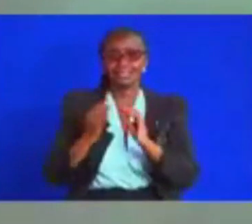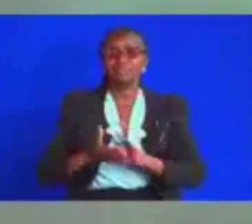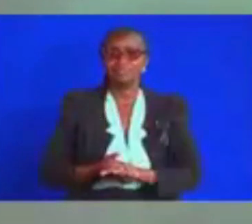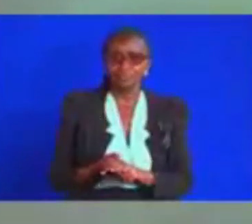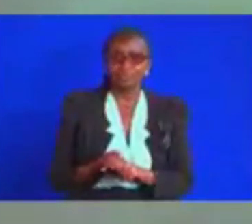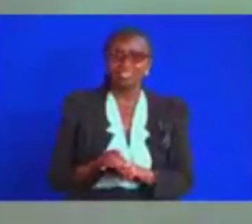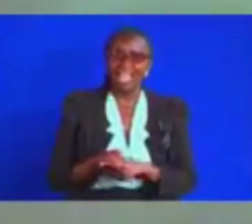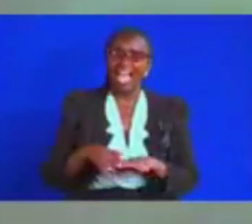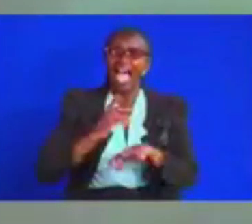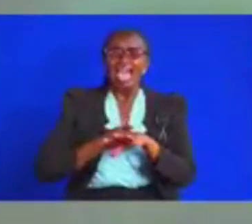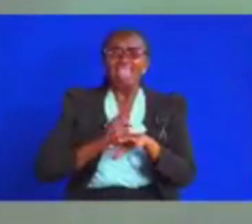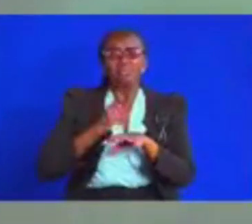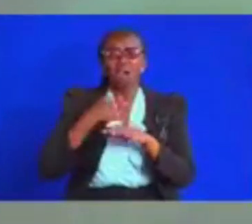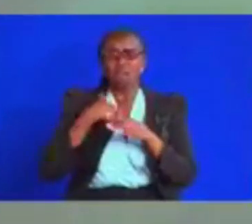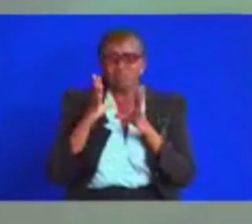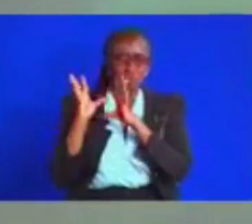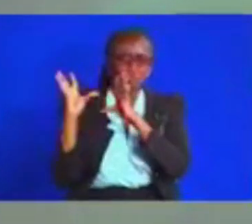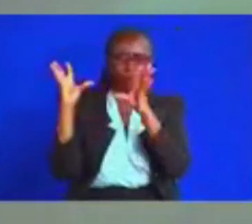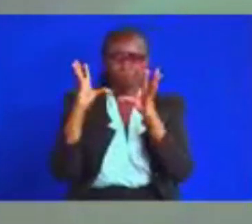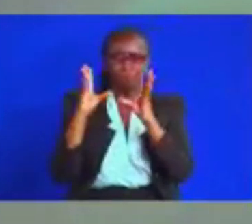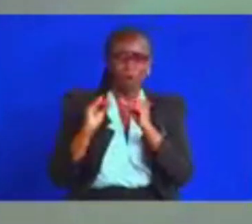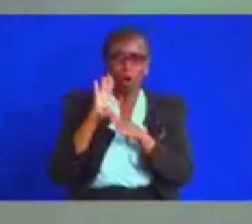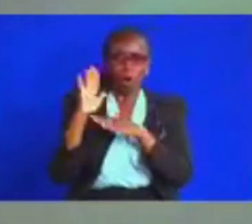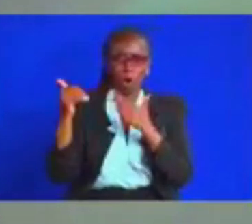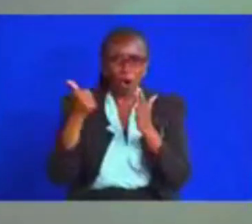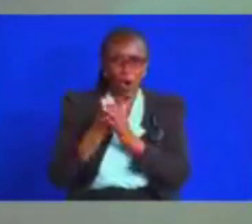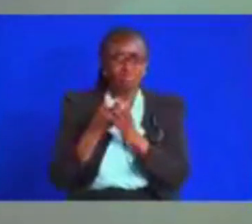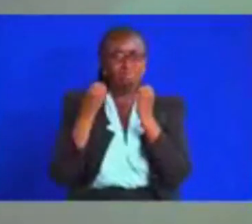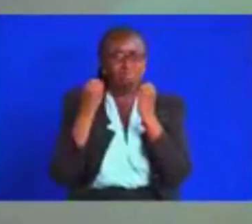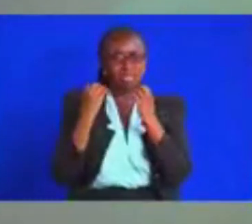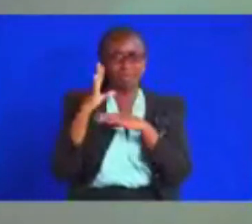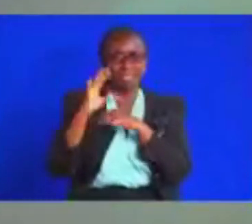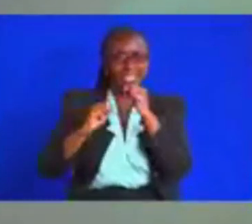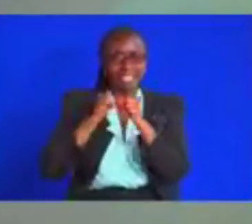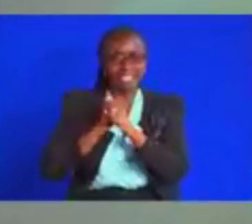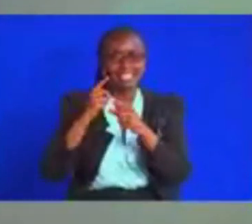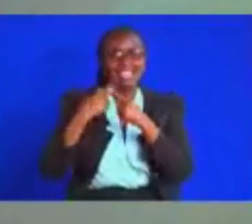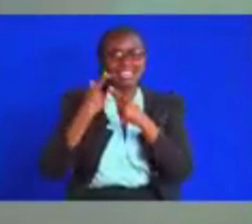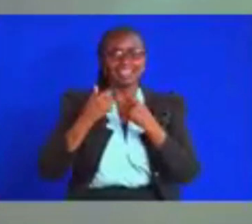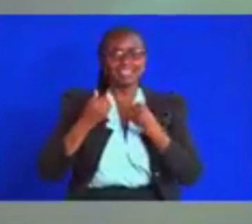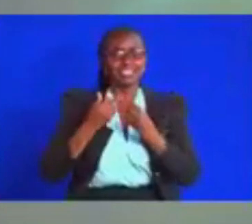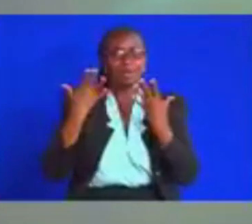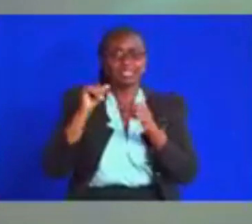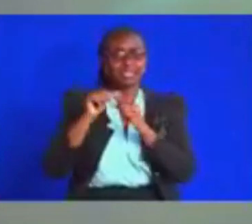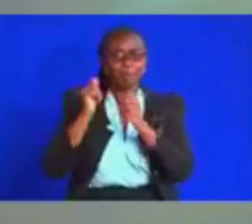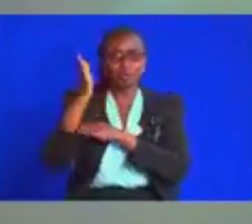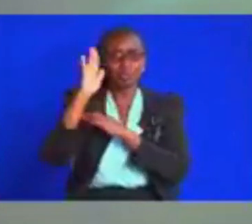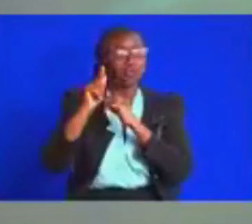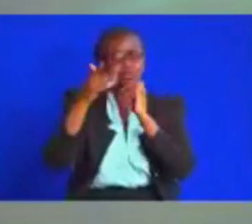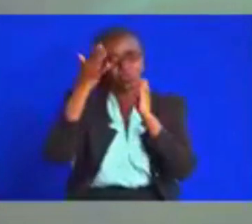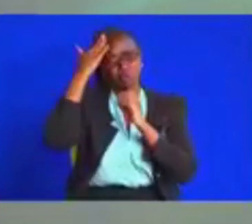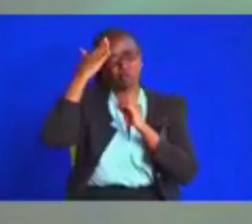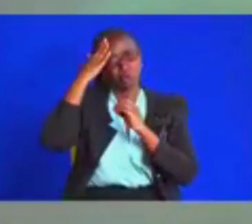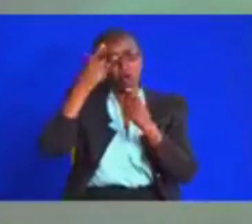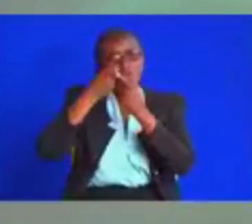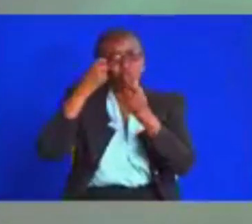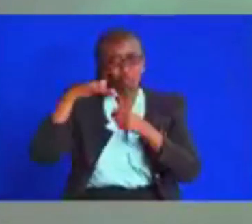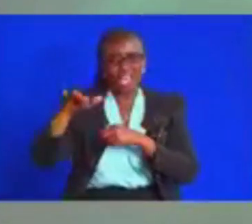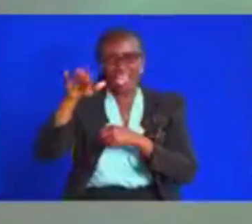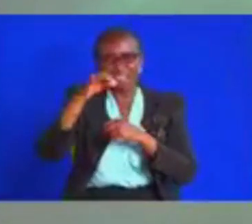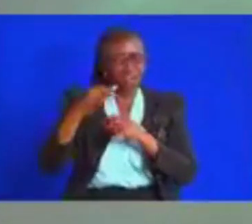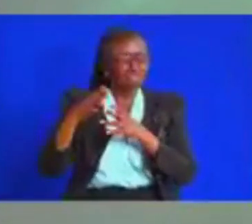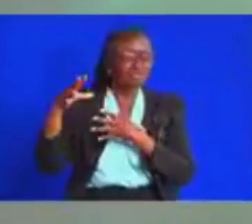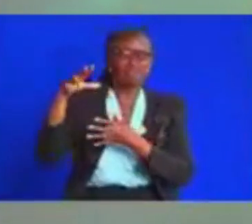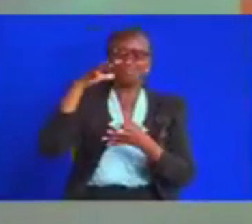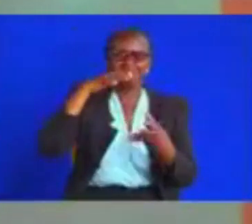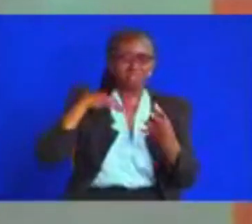So when you have accumulated this sufficiently for many years, there is something about God you know. From the lens of your confusion, your